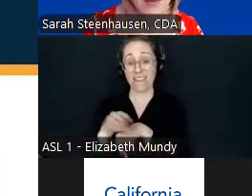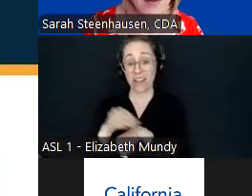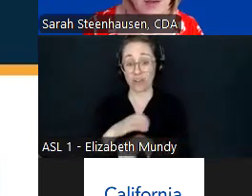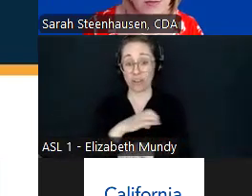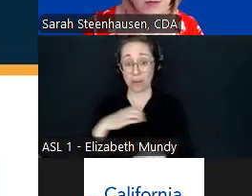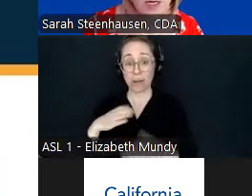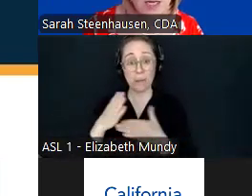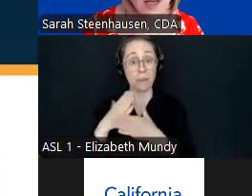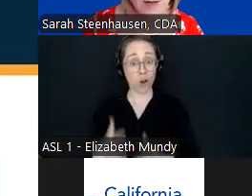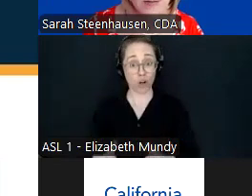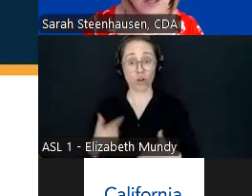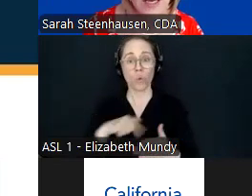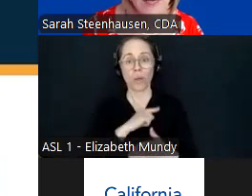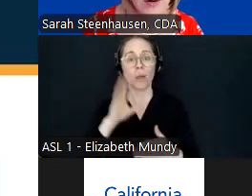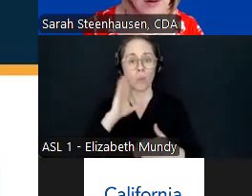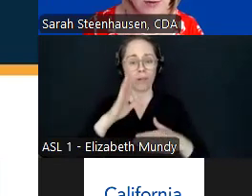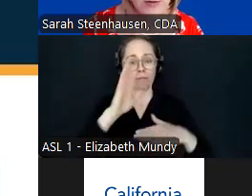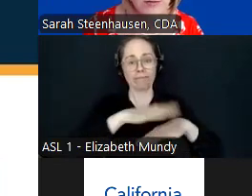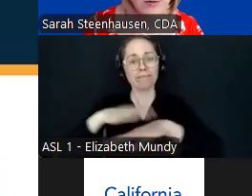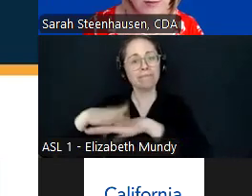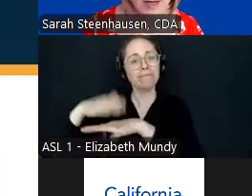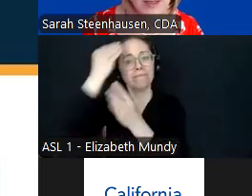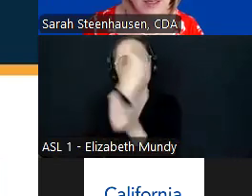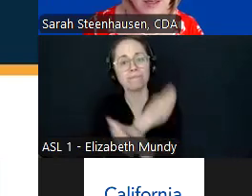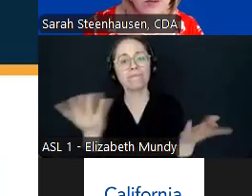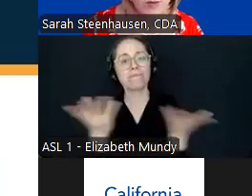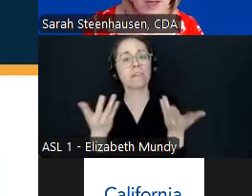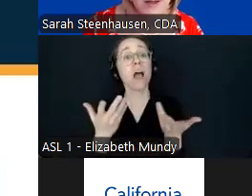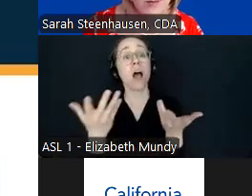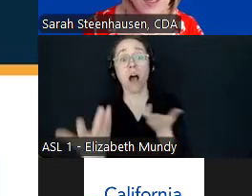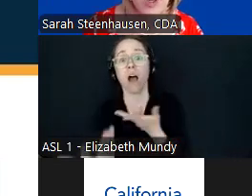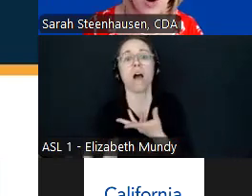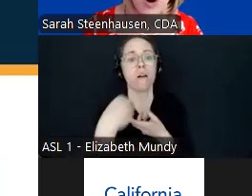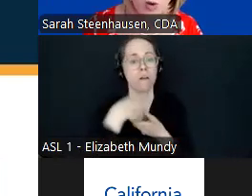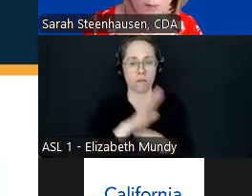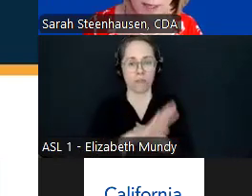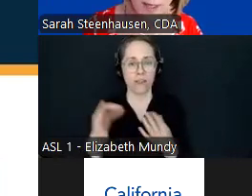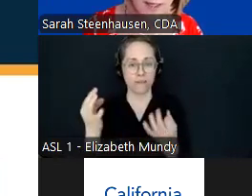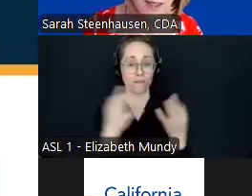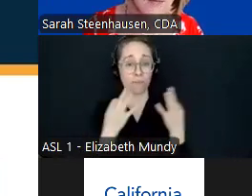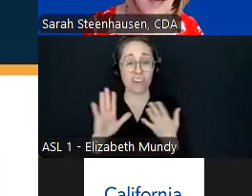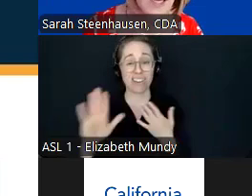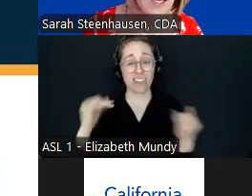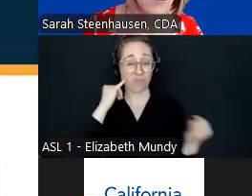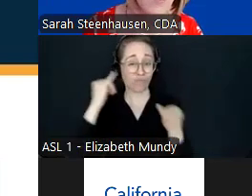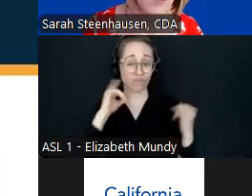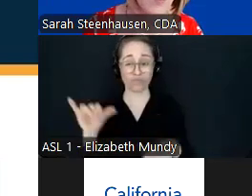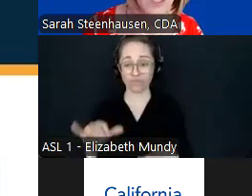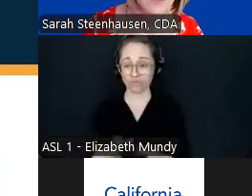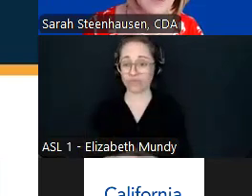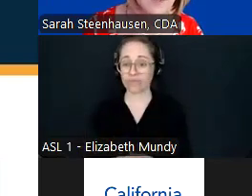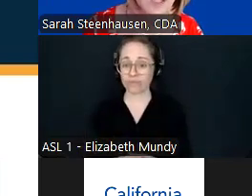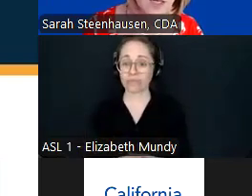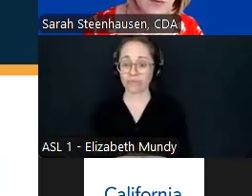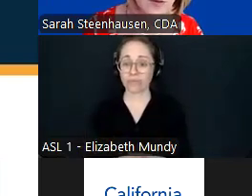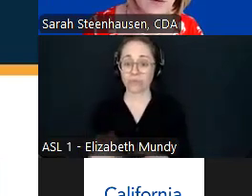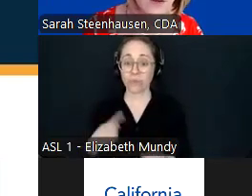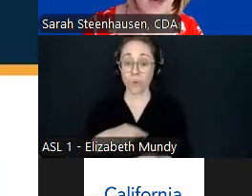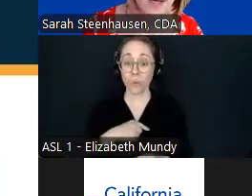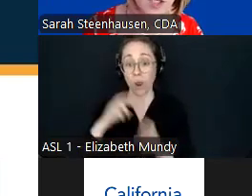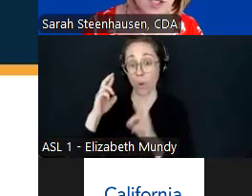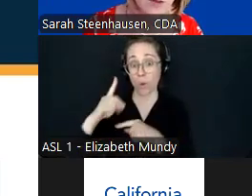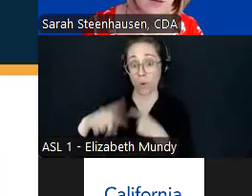up this effort to get their input and feedback in it as well. And we are hoping that when it comes time for